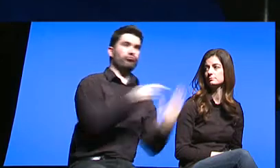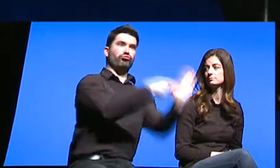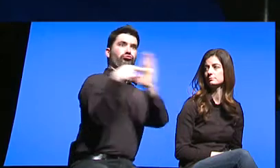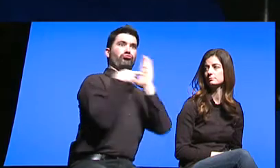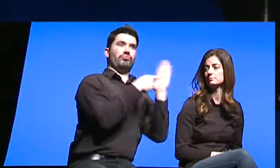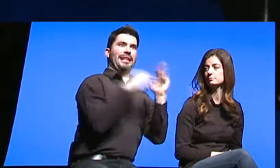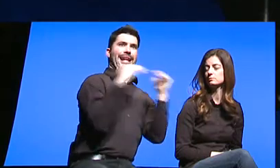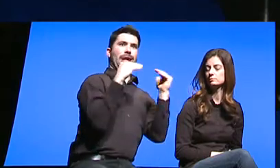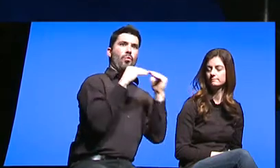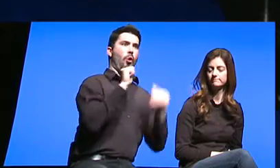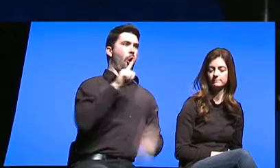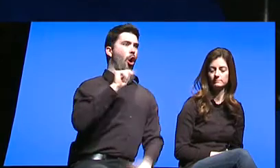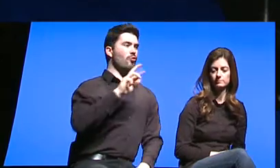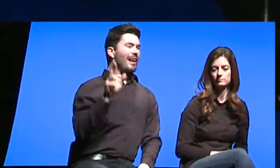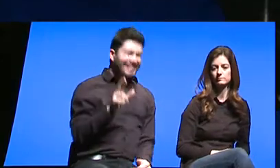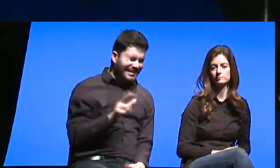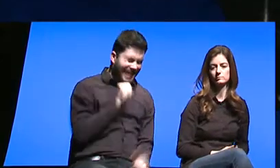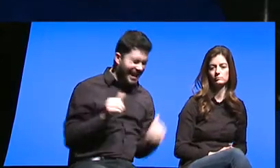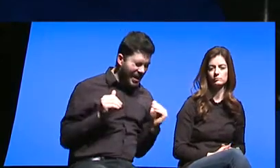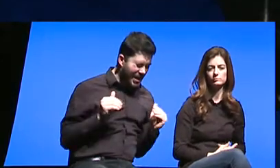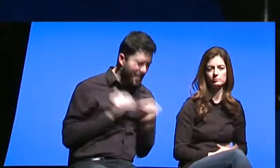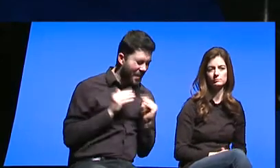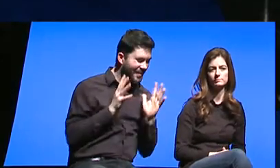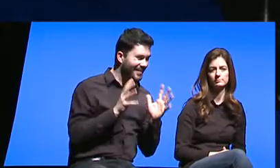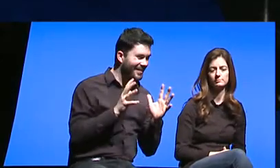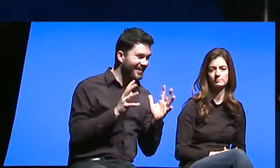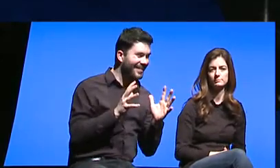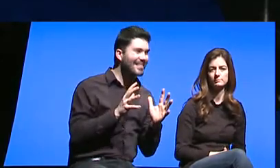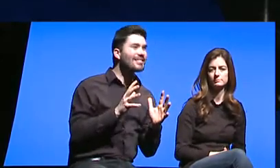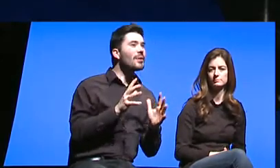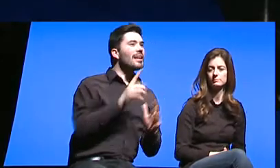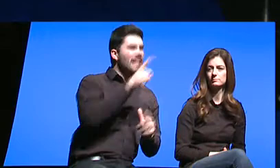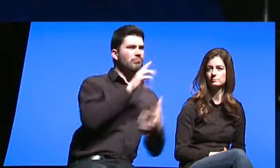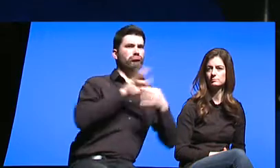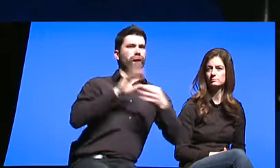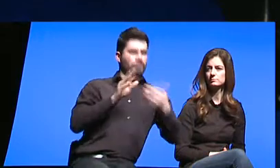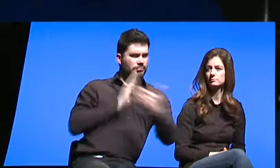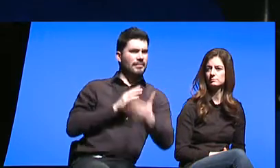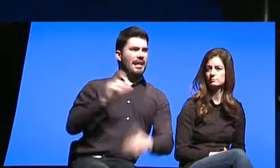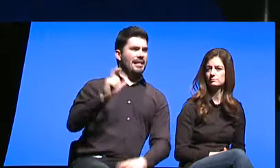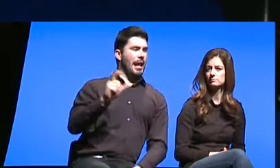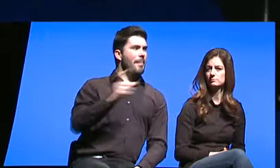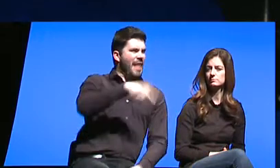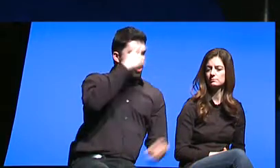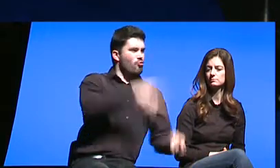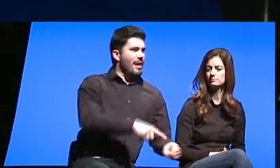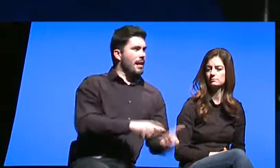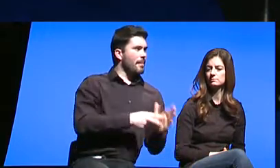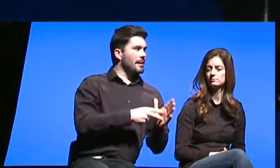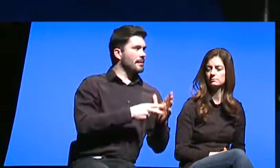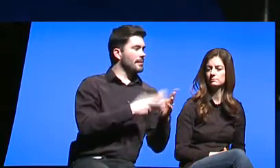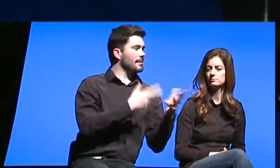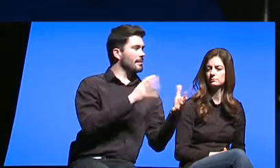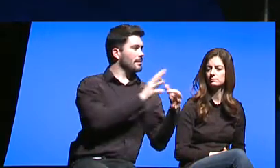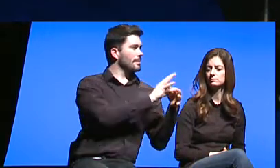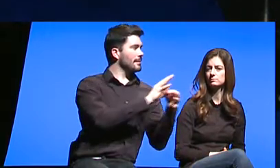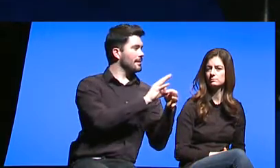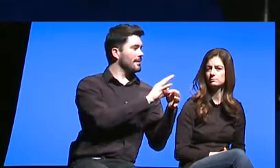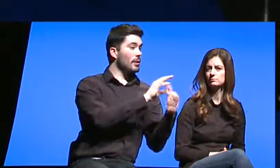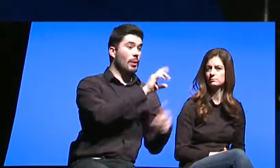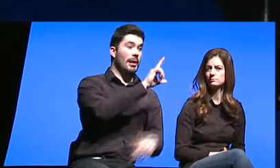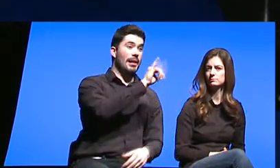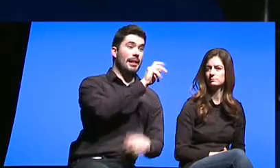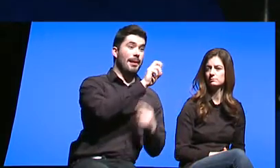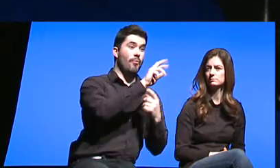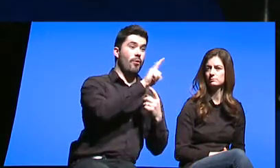everyone else, when he's not. So this idea that because he was attacking Islam, and they agree on that, So, like, this idea that liberals know everything,